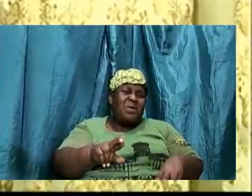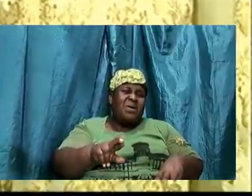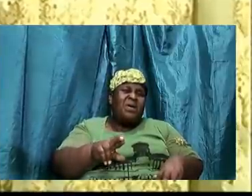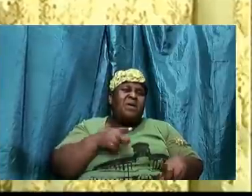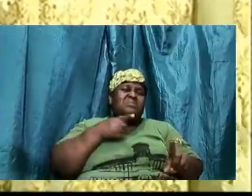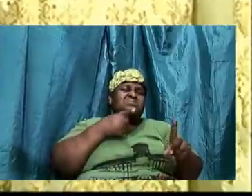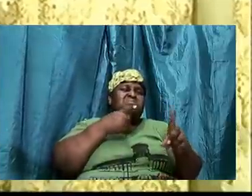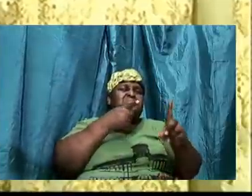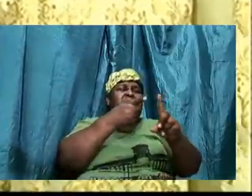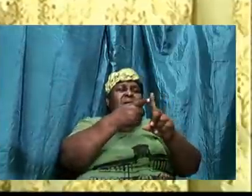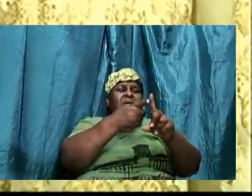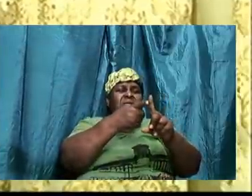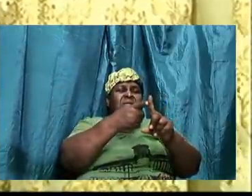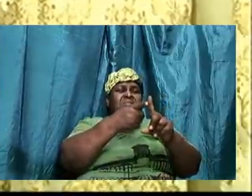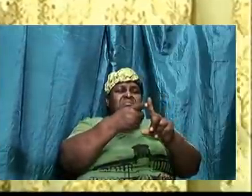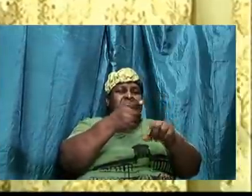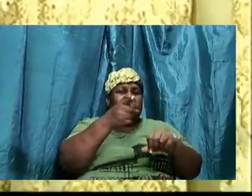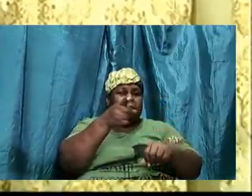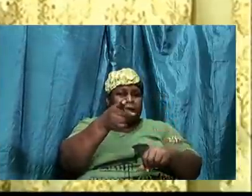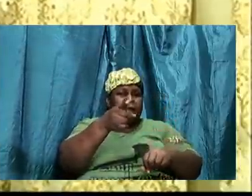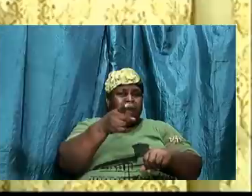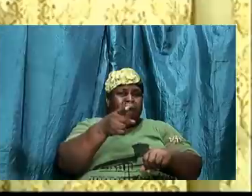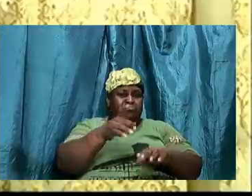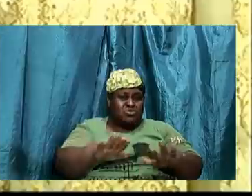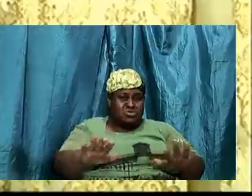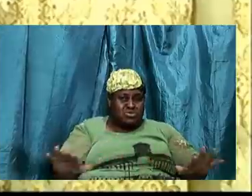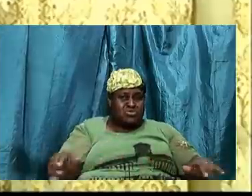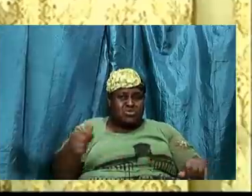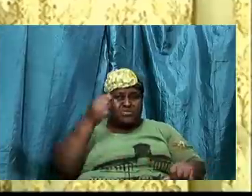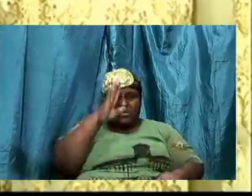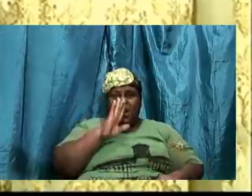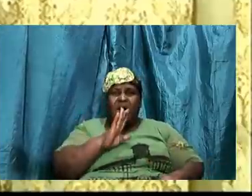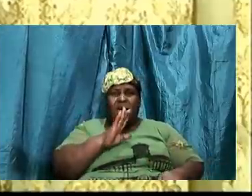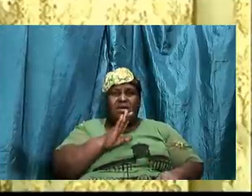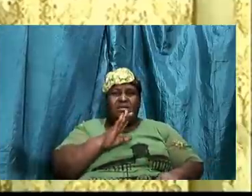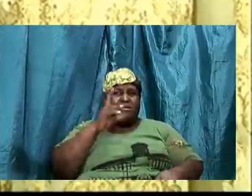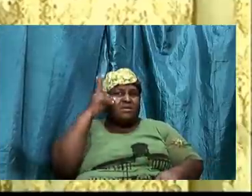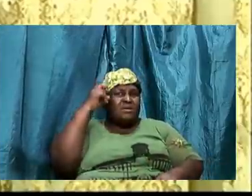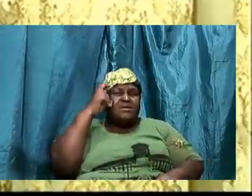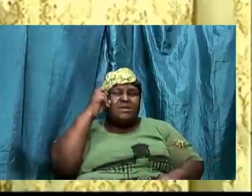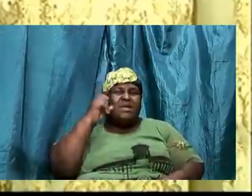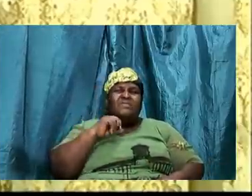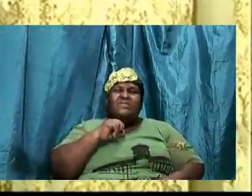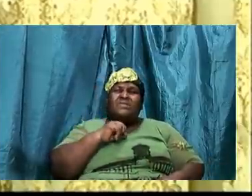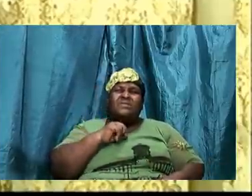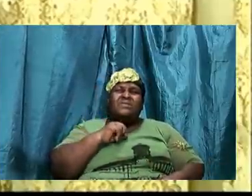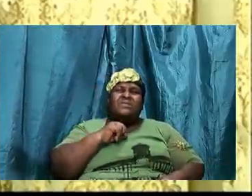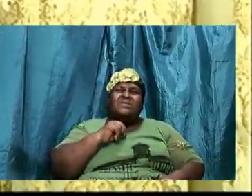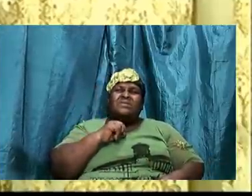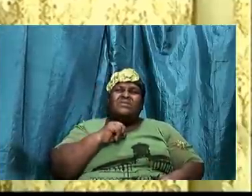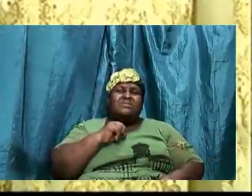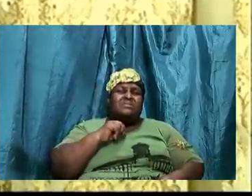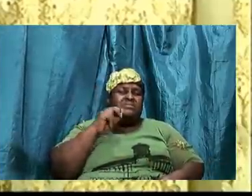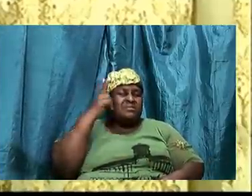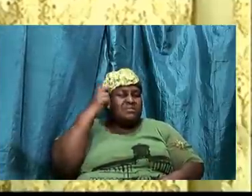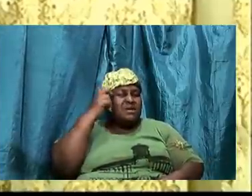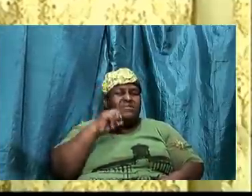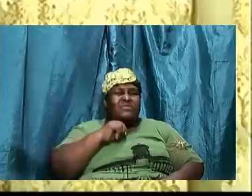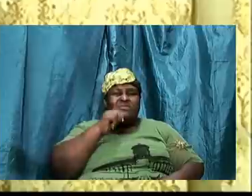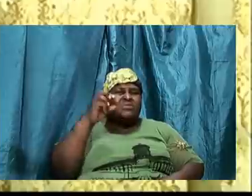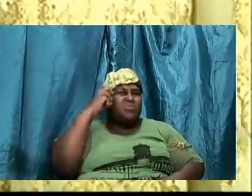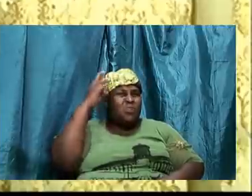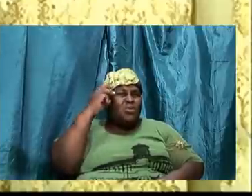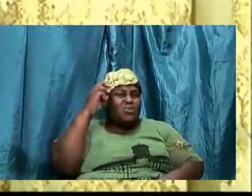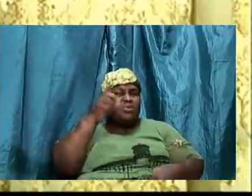are a target. The adversary is not so much concerned with those who are in sin. He is